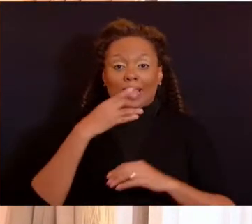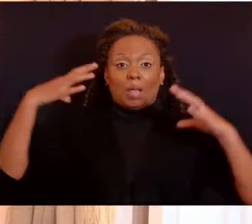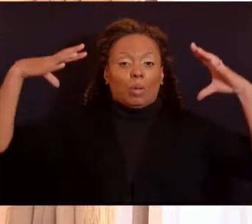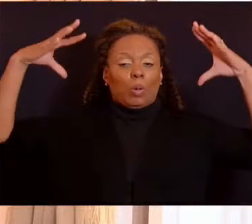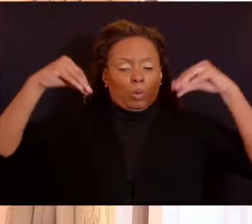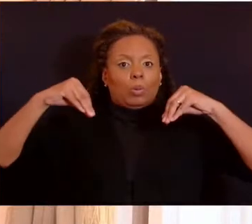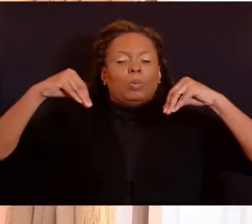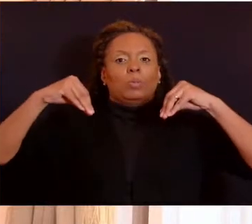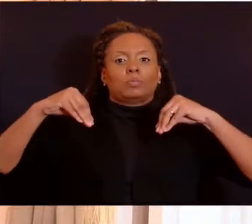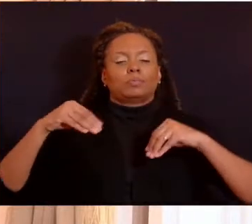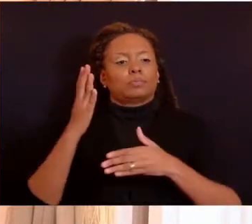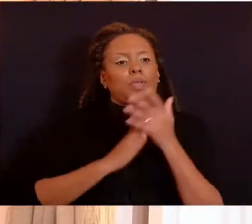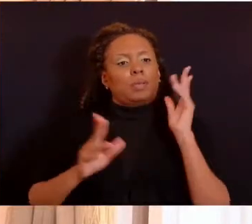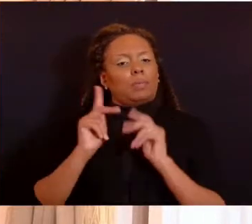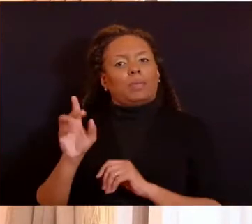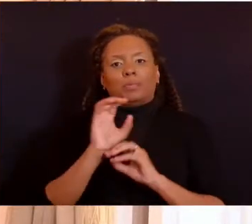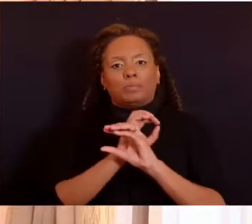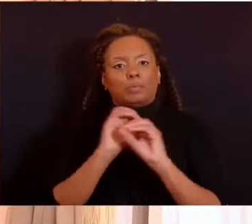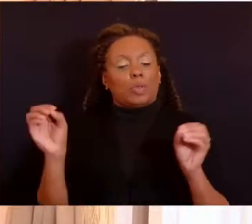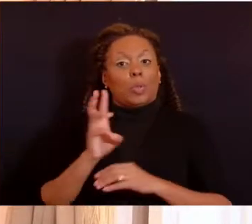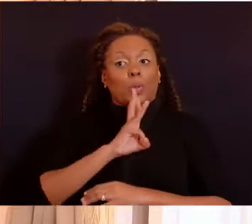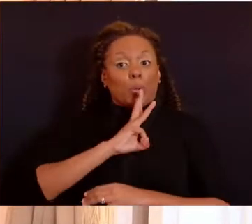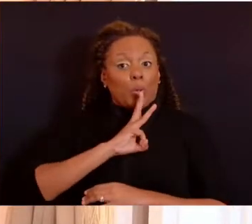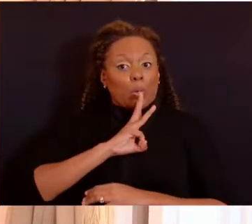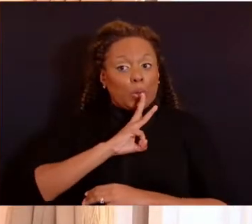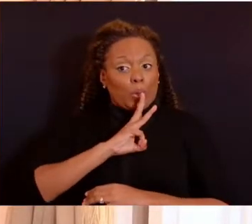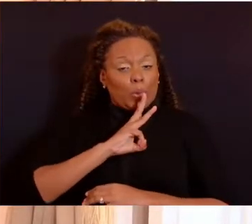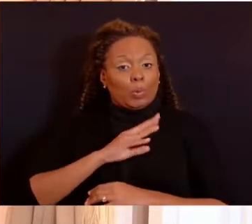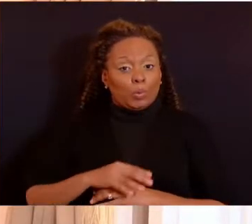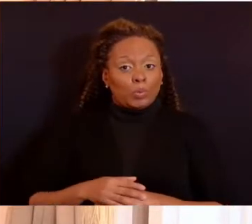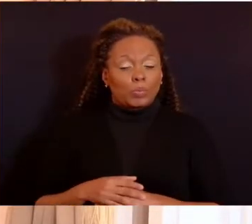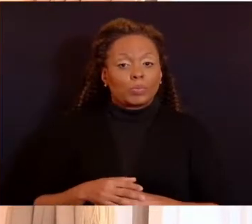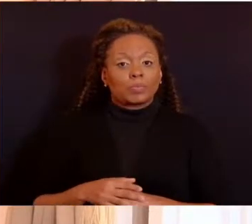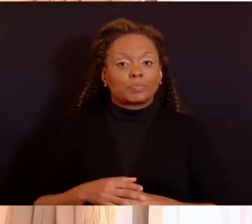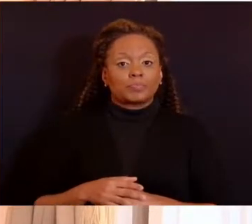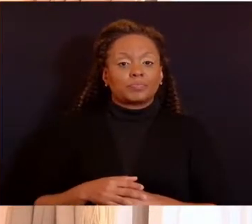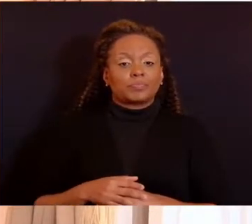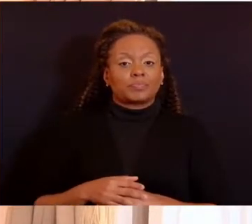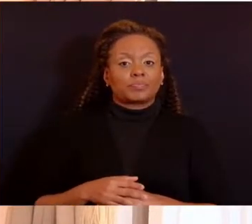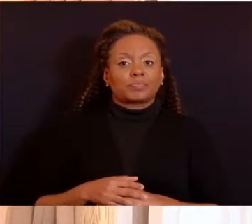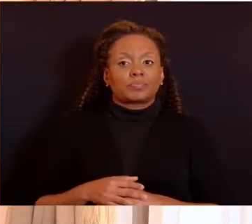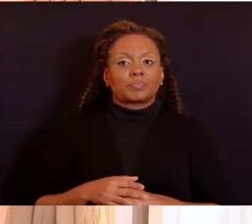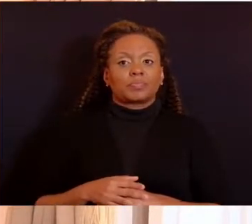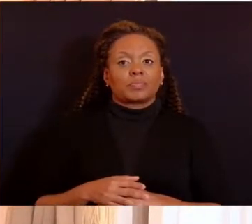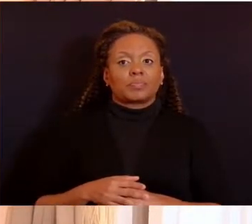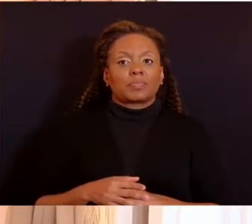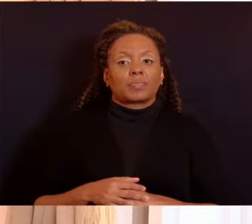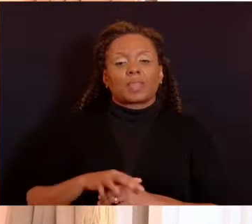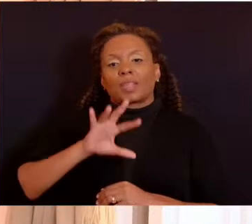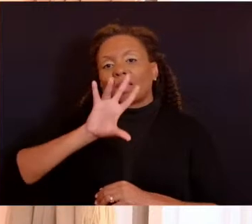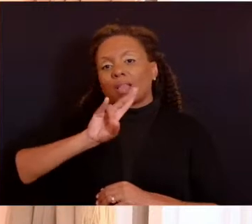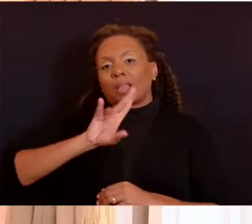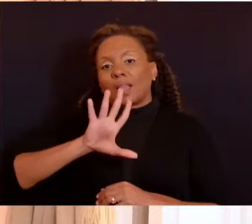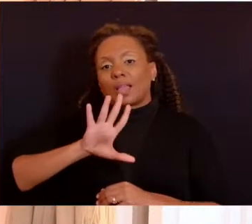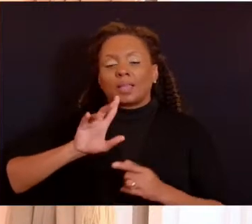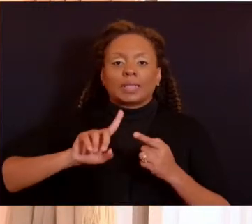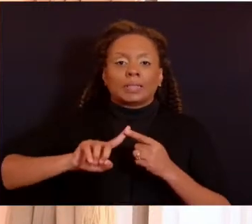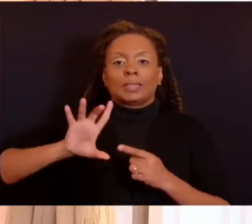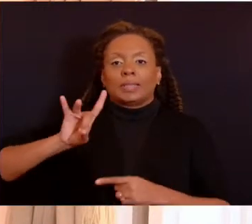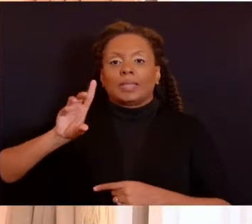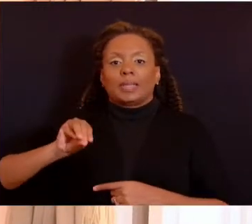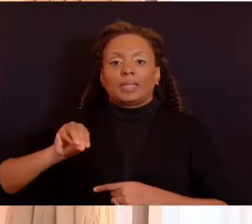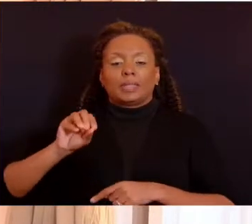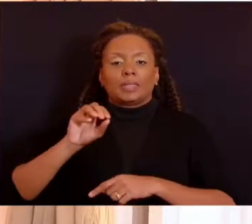and also loss of water. In the most part, I'm being informed that 75 to 80% of the power has